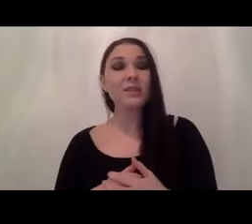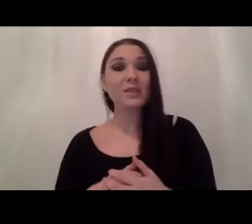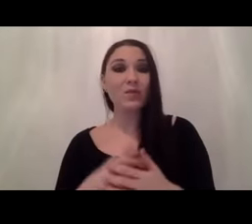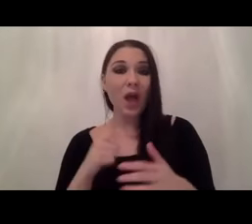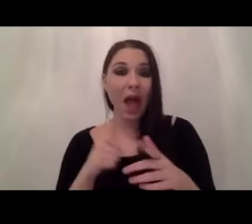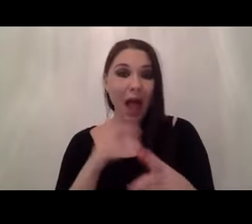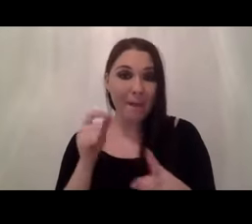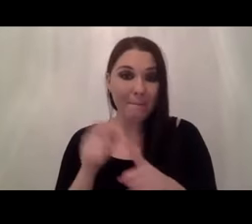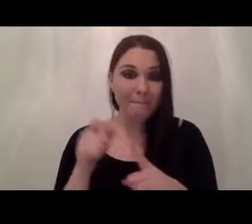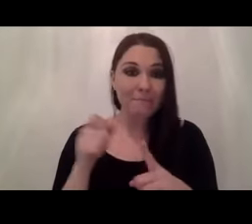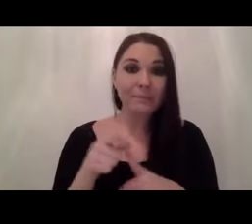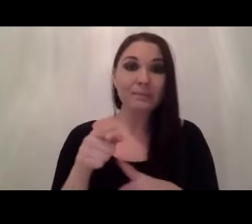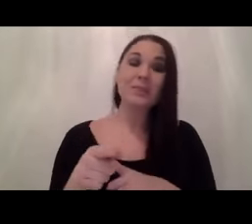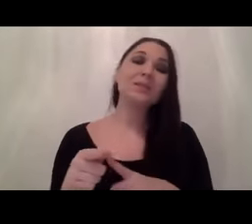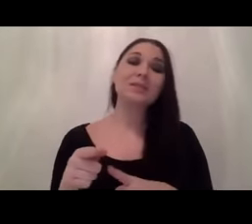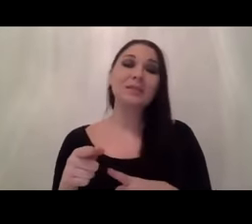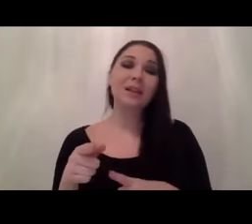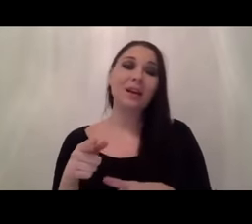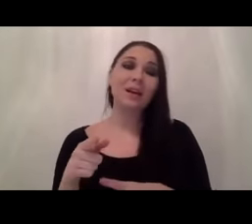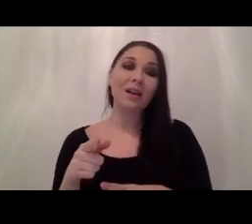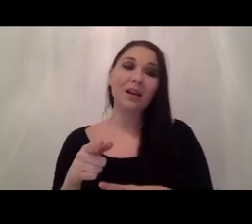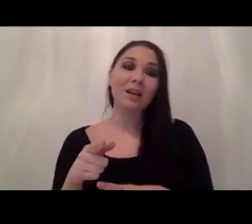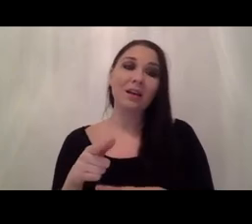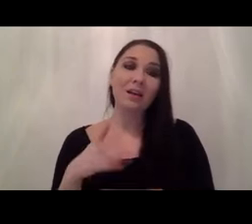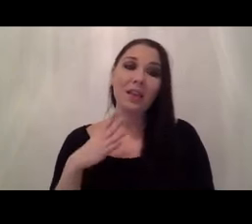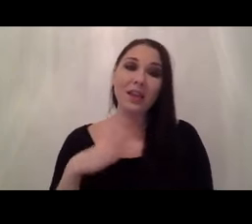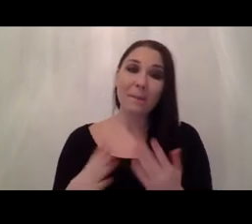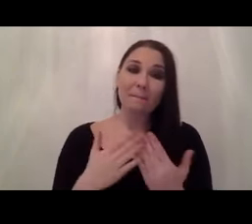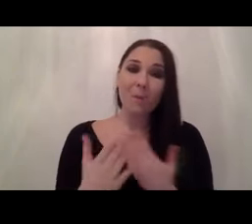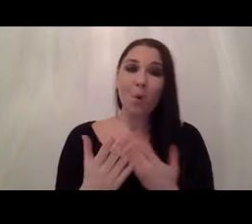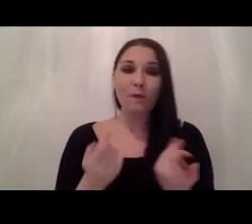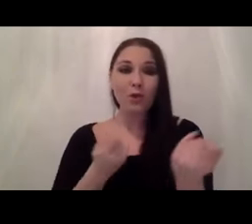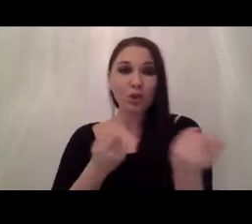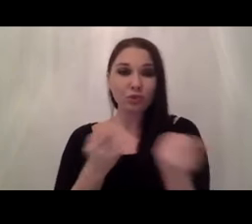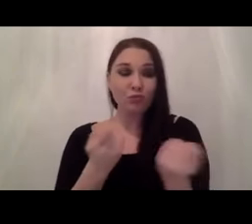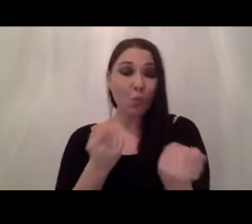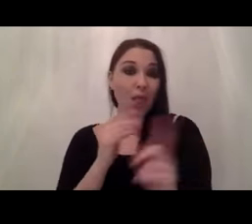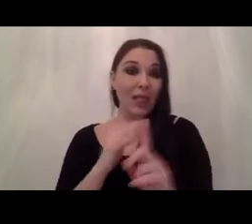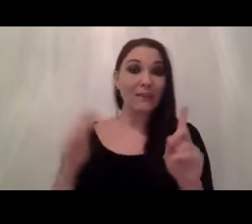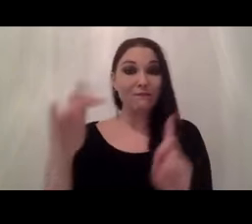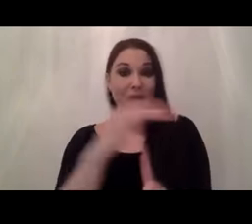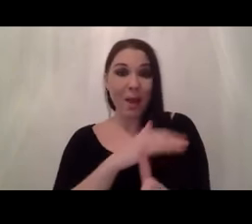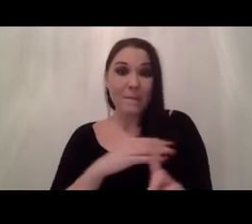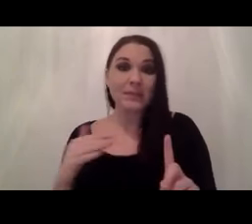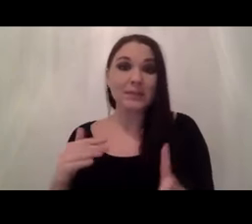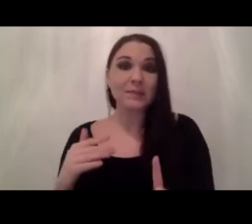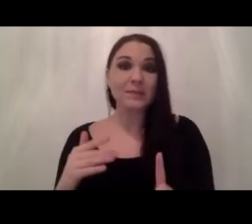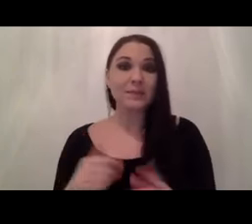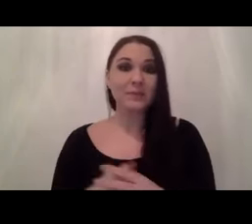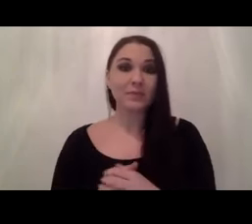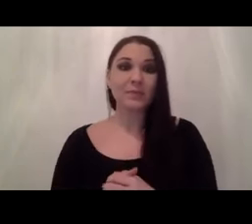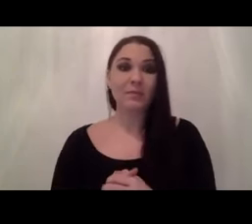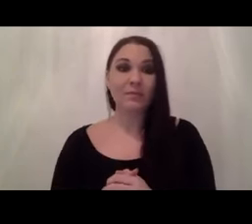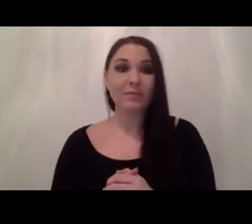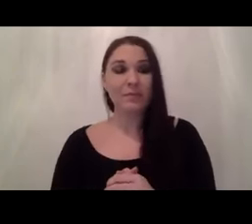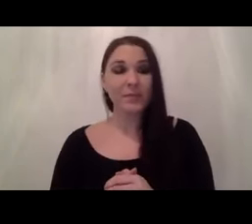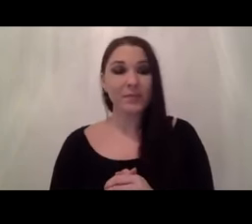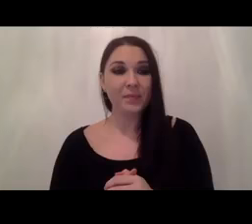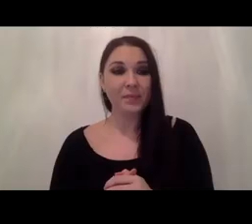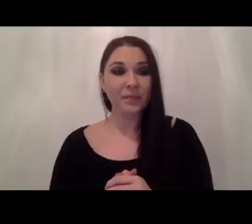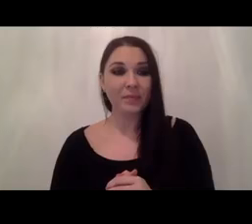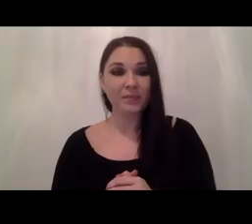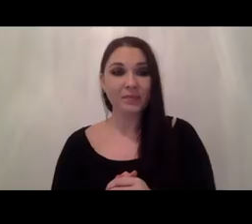that require more of a controlled environment. So even